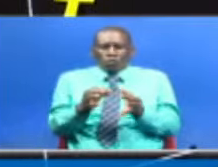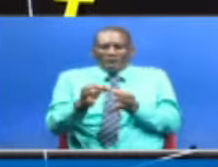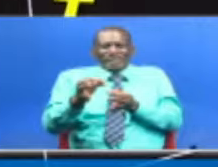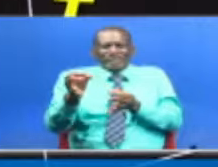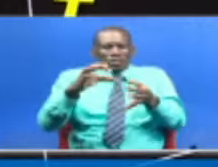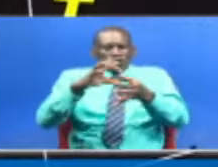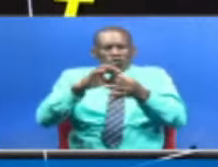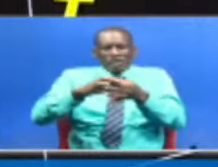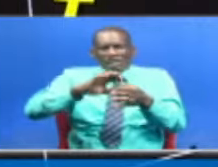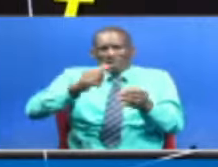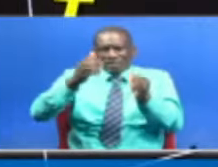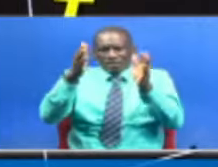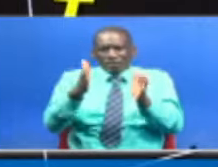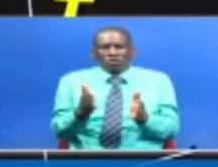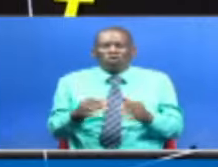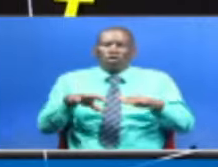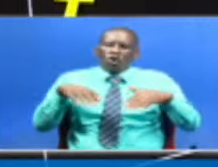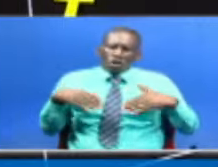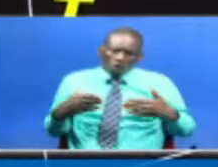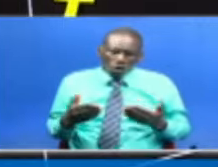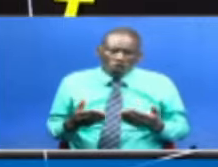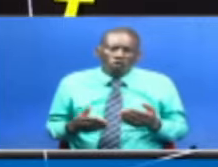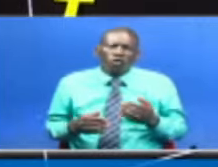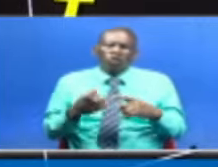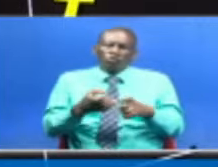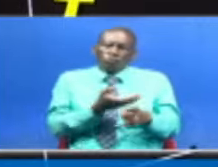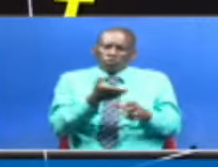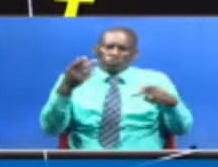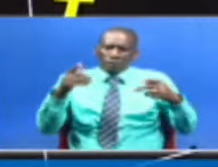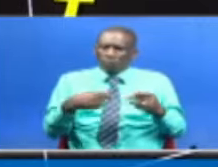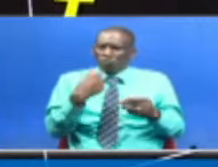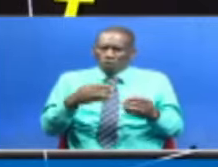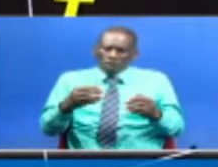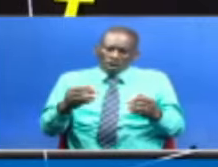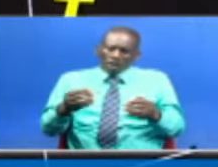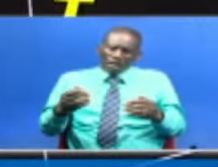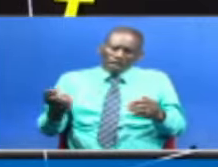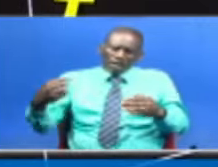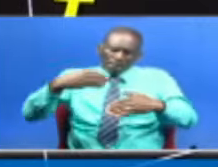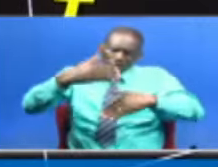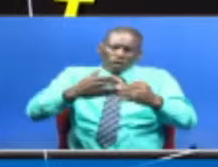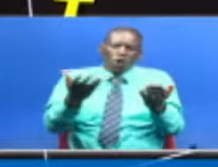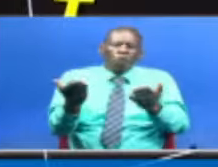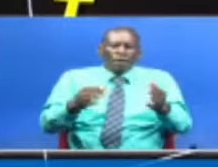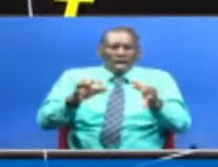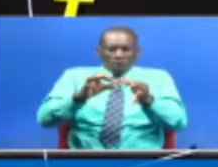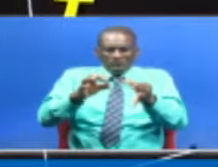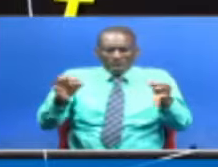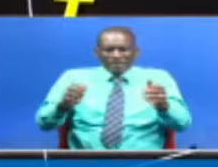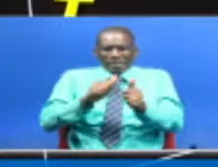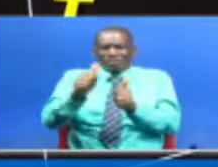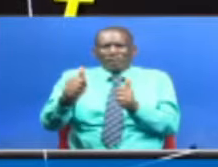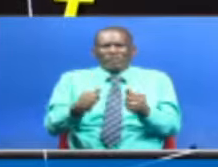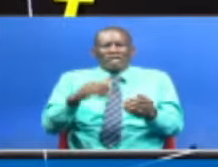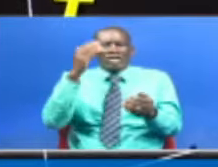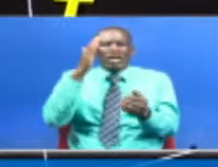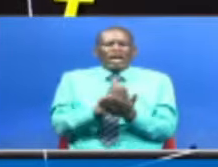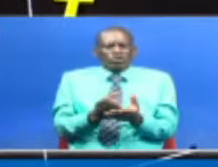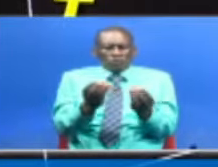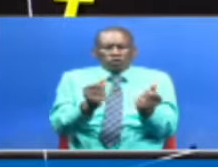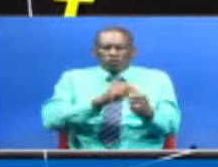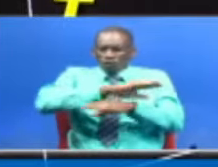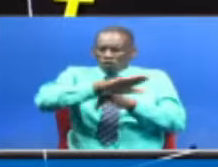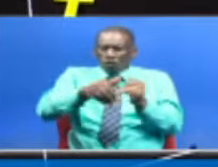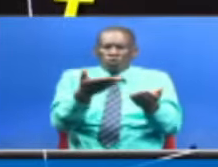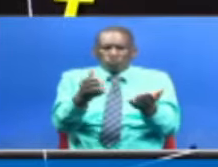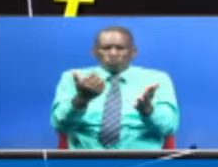one additional person, or be it also from those who are encroaching onto where our lines are passing, we are actually addressing all of them.